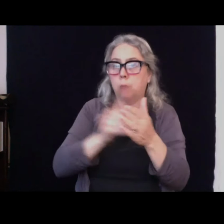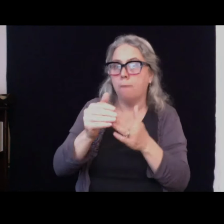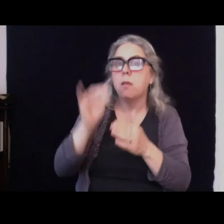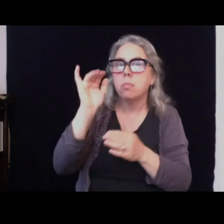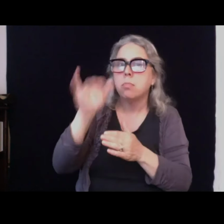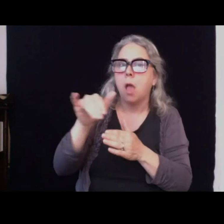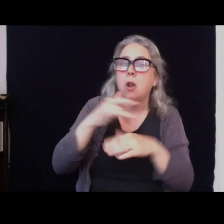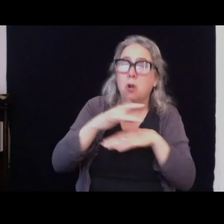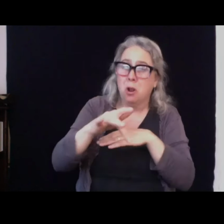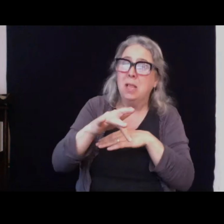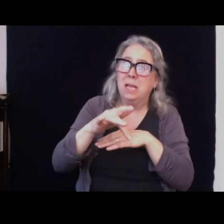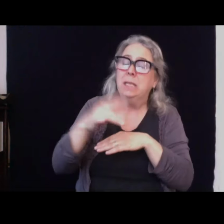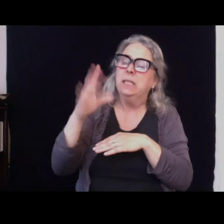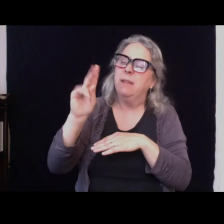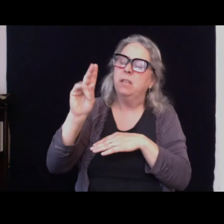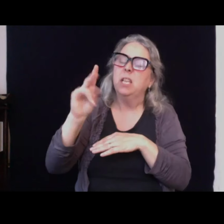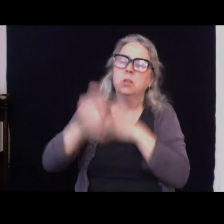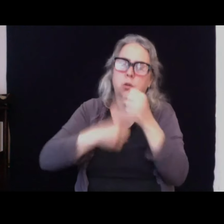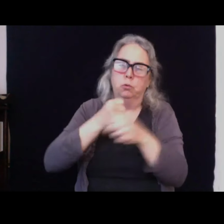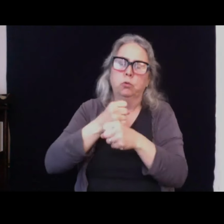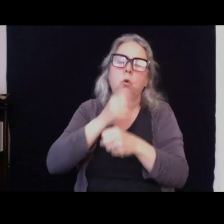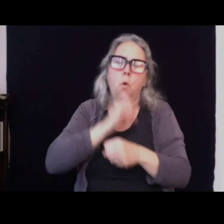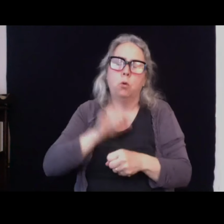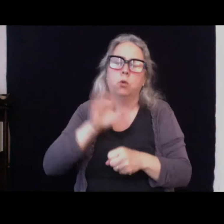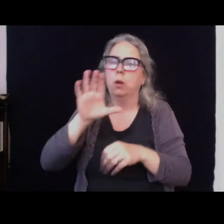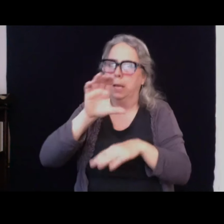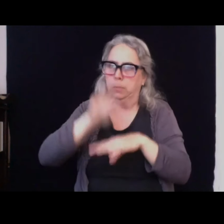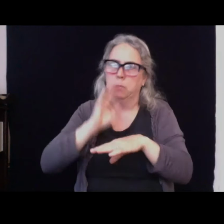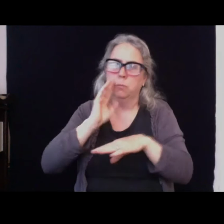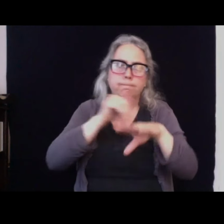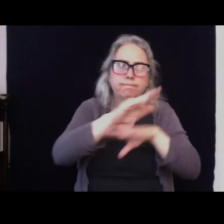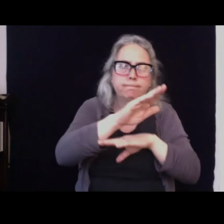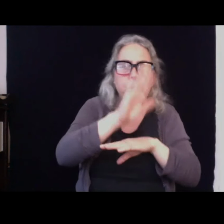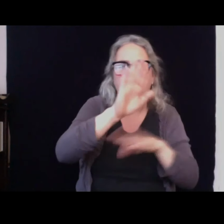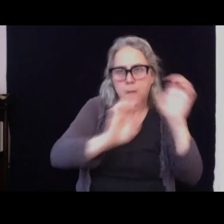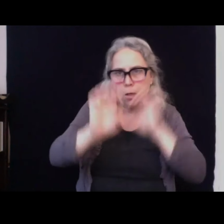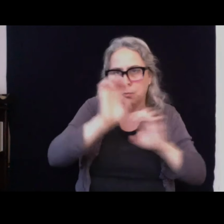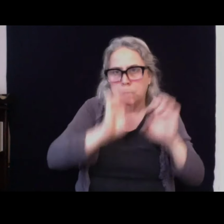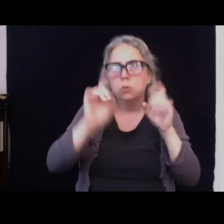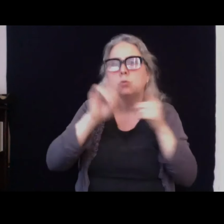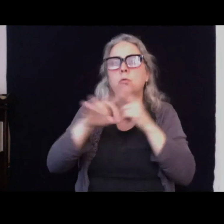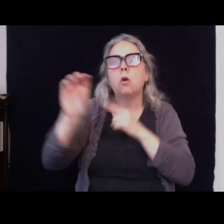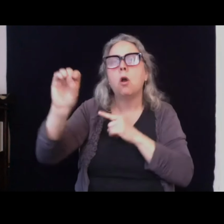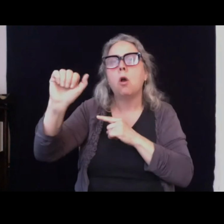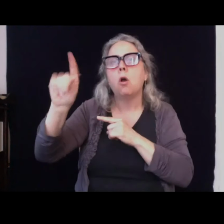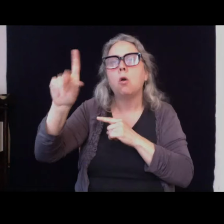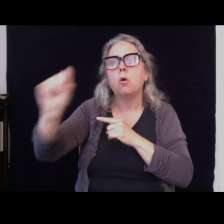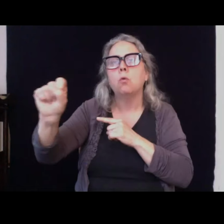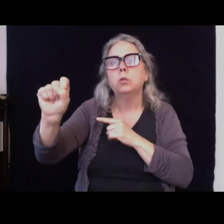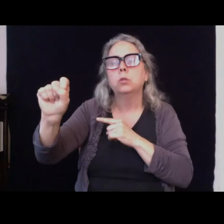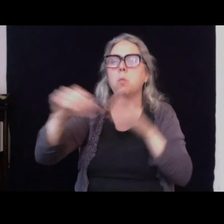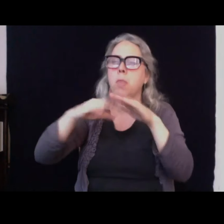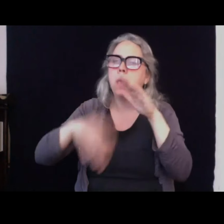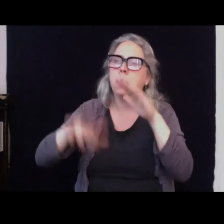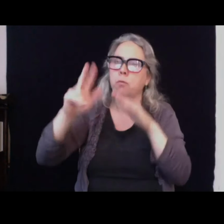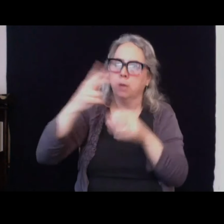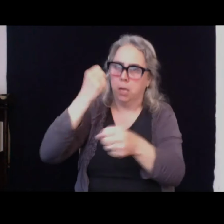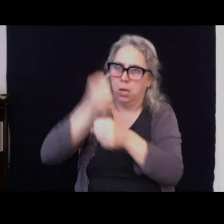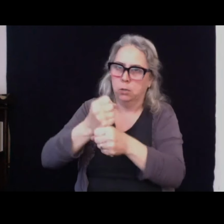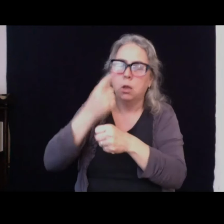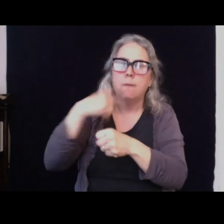early as 17 that your case manager will submit those to OADS. So those within 3 years for the